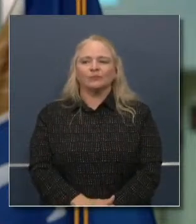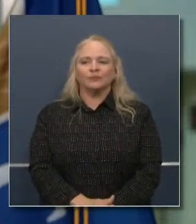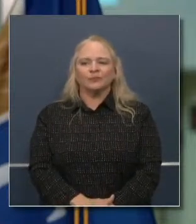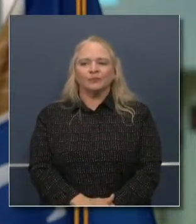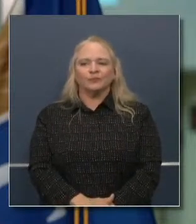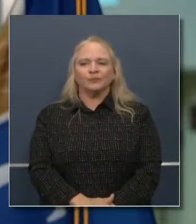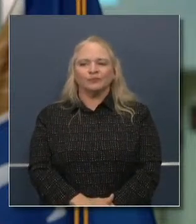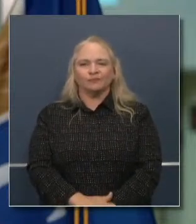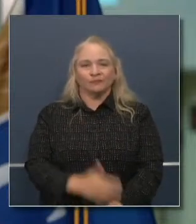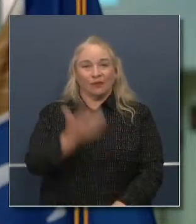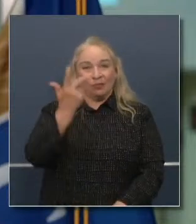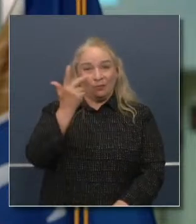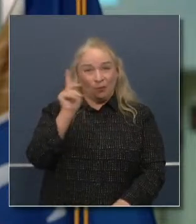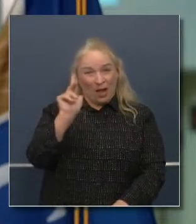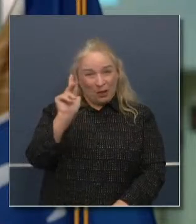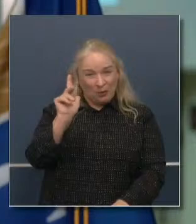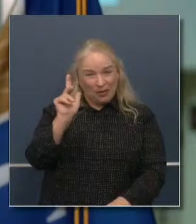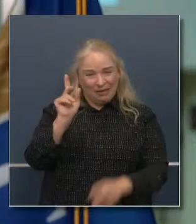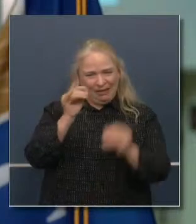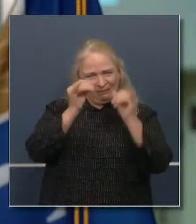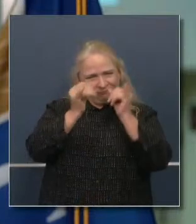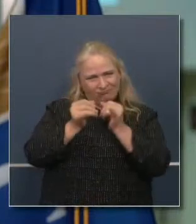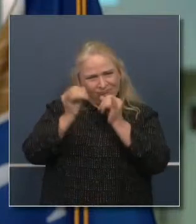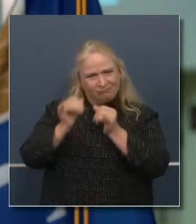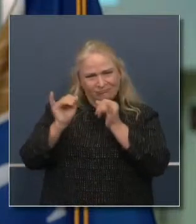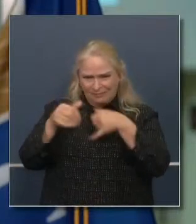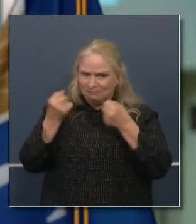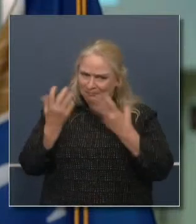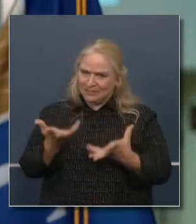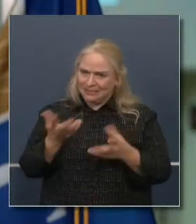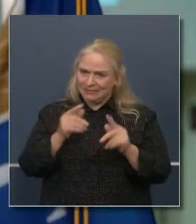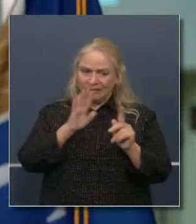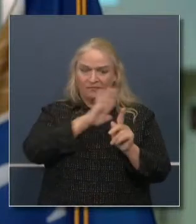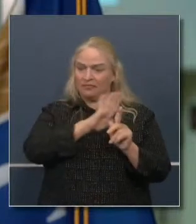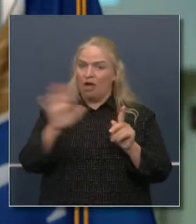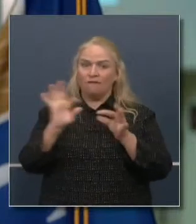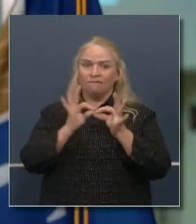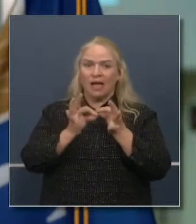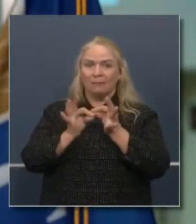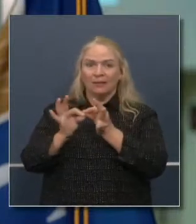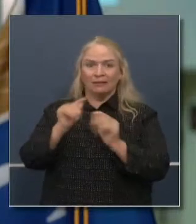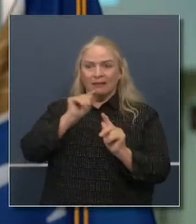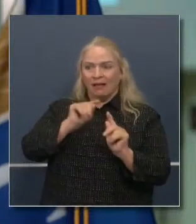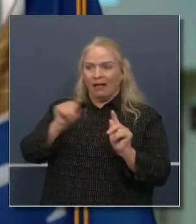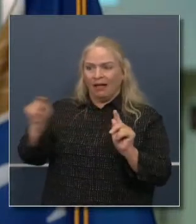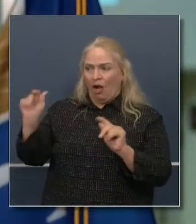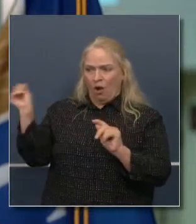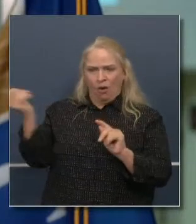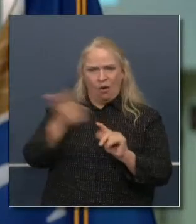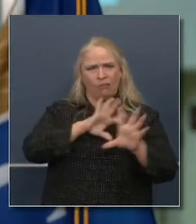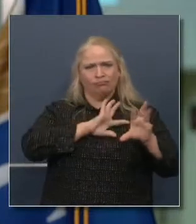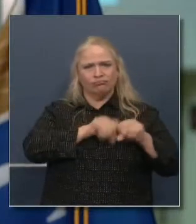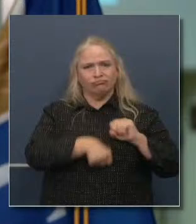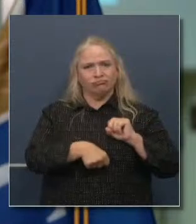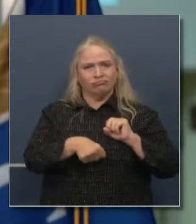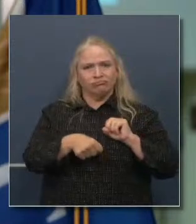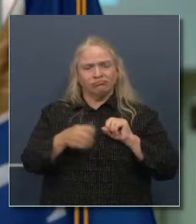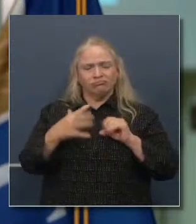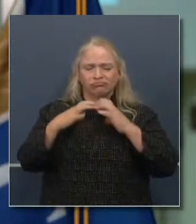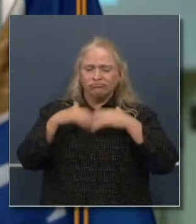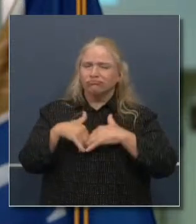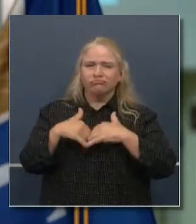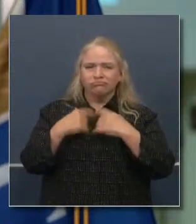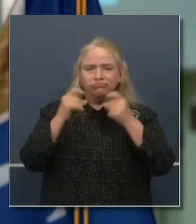human beings who have family members have lost loved ones, being torn apart. It's a reminder of